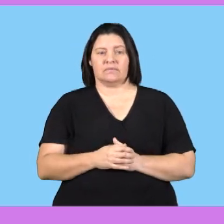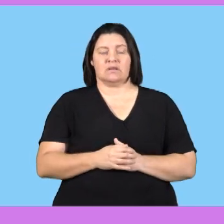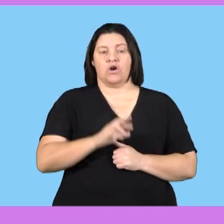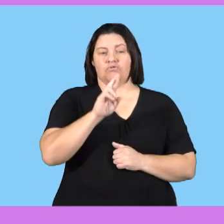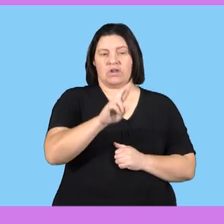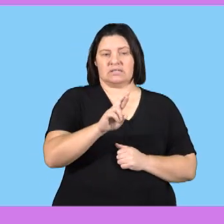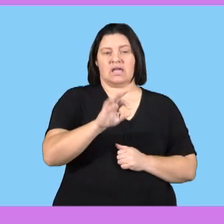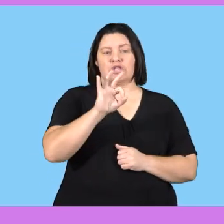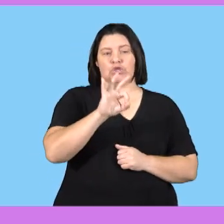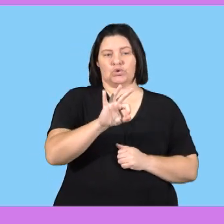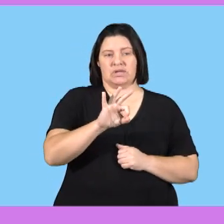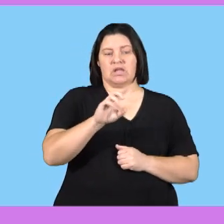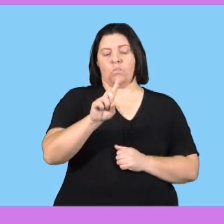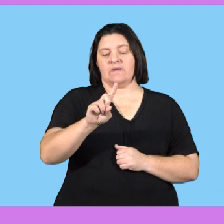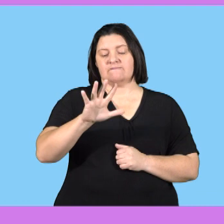give me